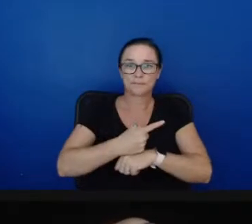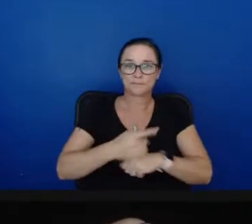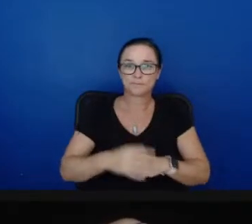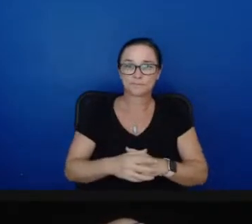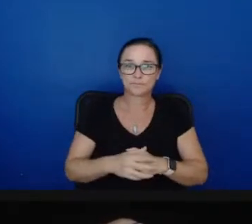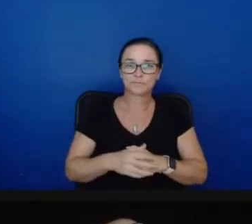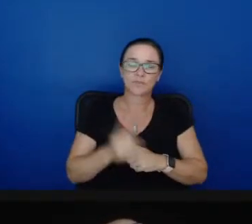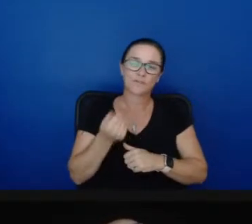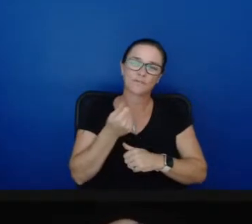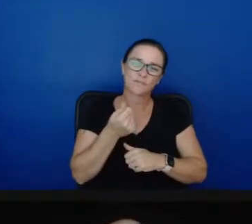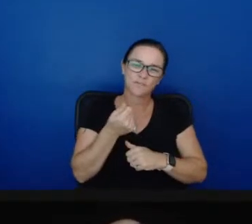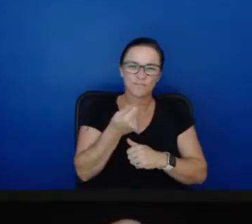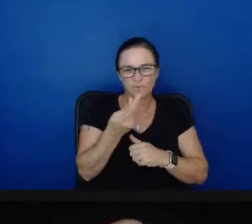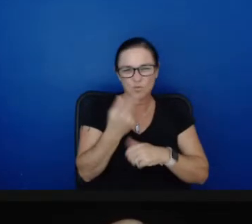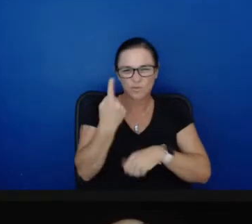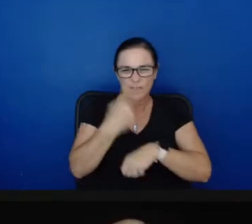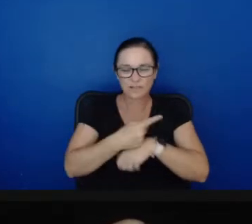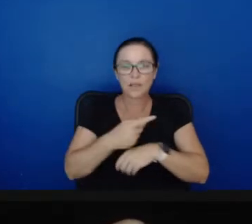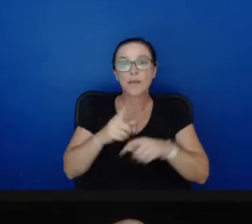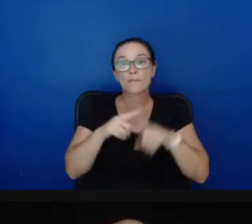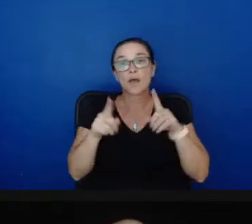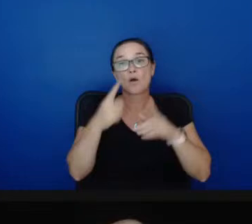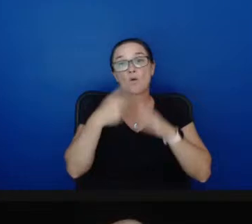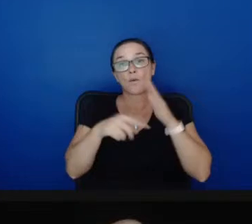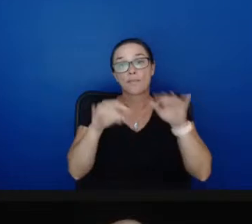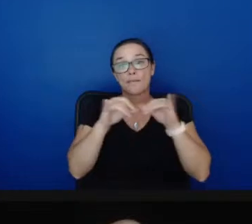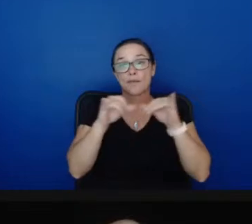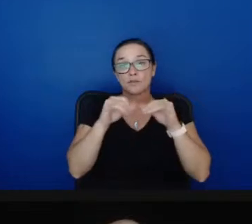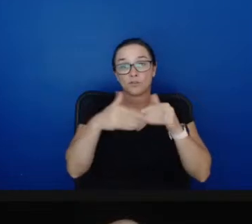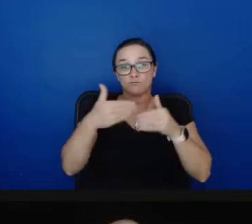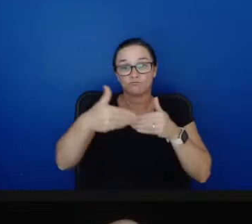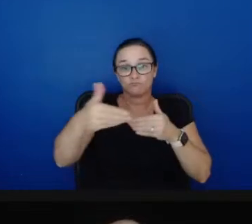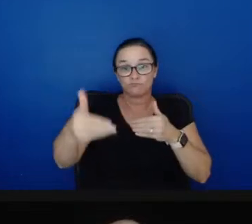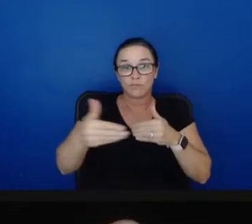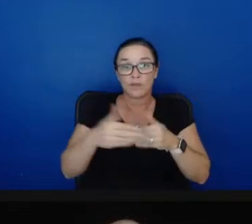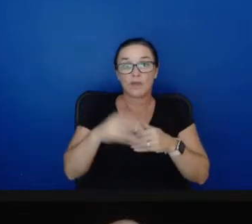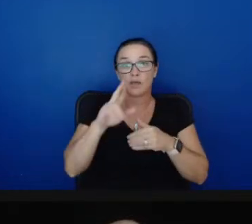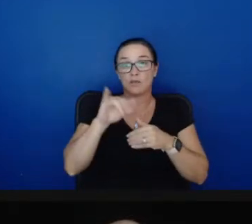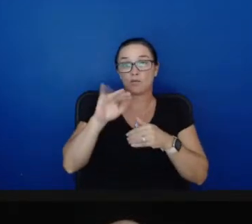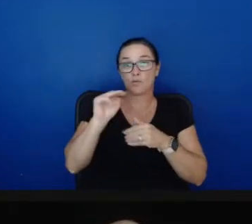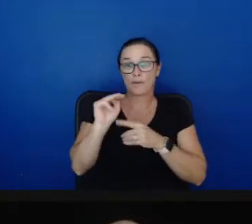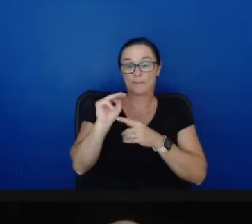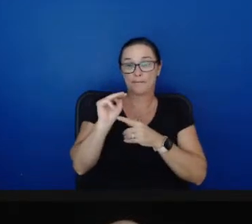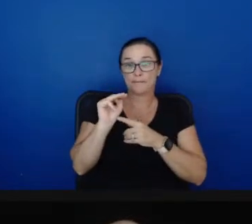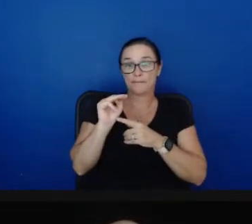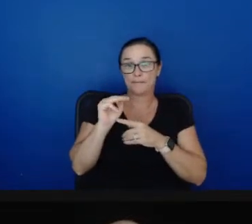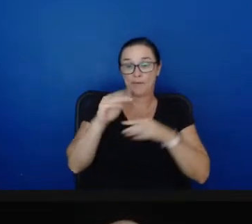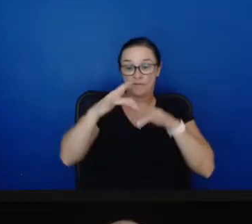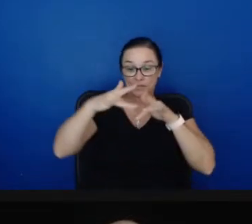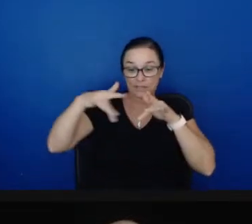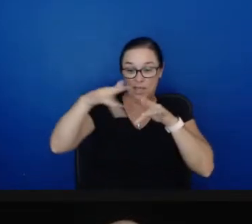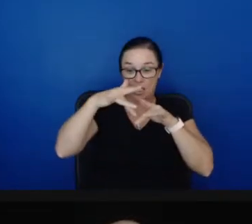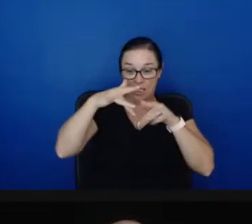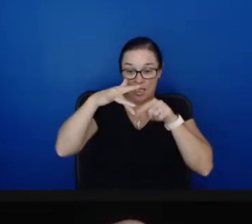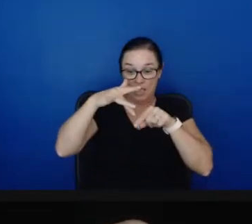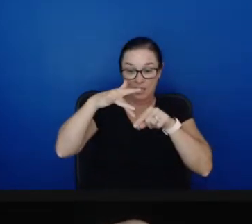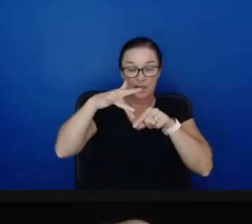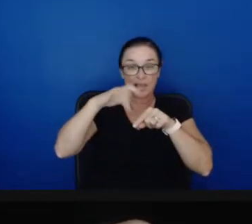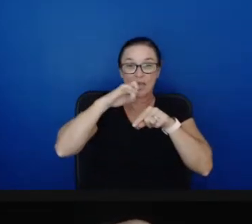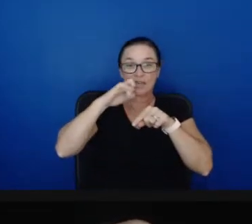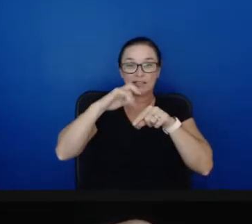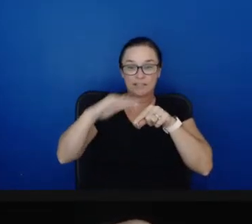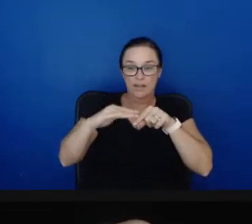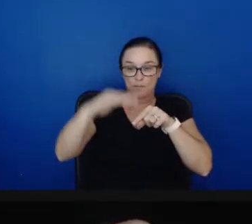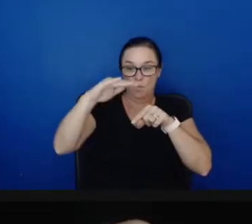days there. And what they measured over time was the actual rim of the skylight did not change elevation, but the depth of the channel